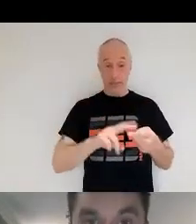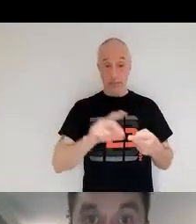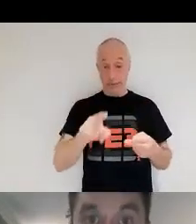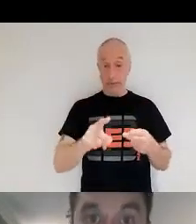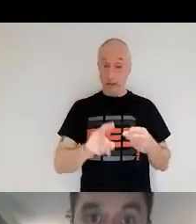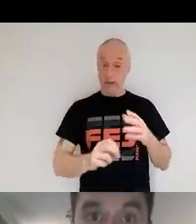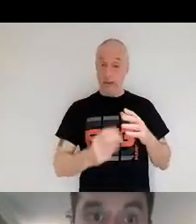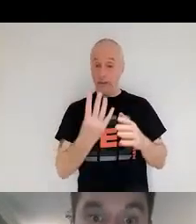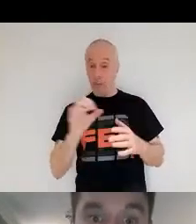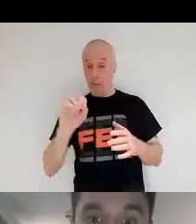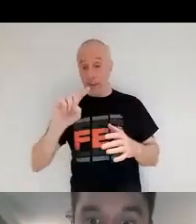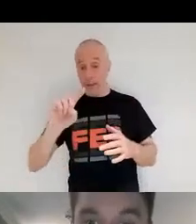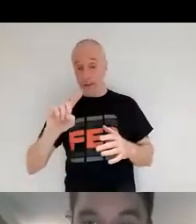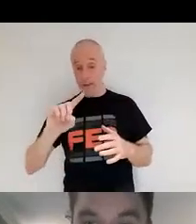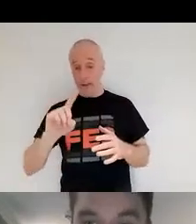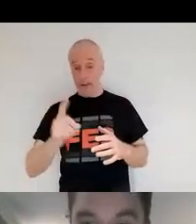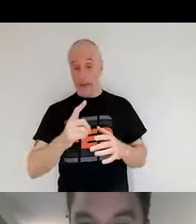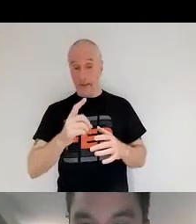incredibly toxic environments.